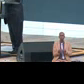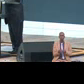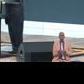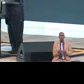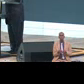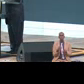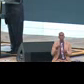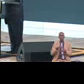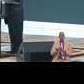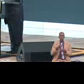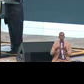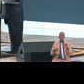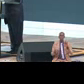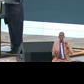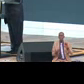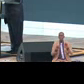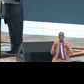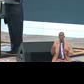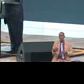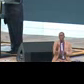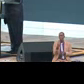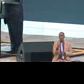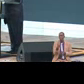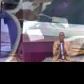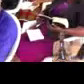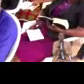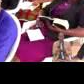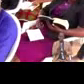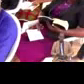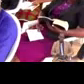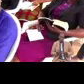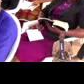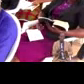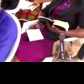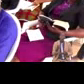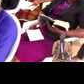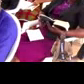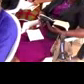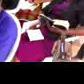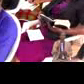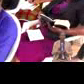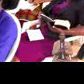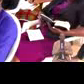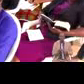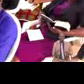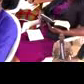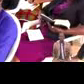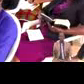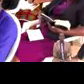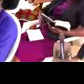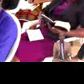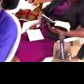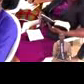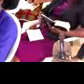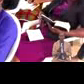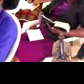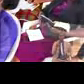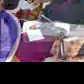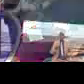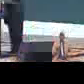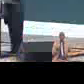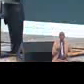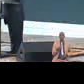verse 9. Whosoever is born of God does not commit sin.